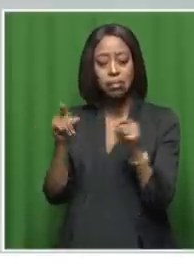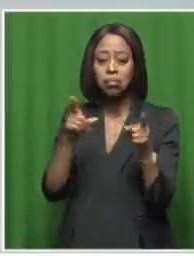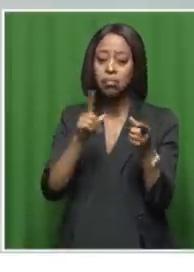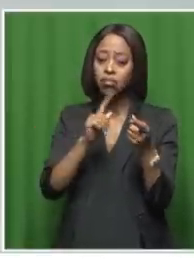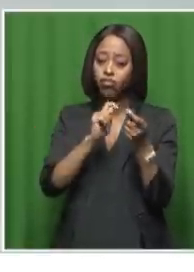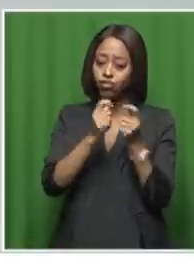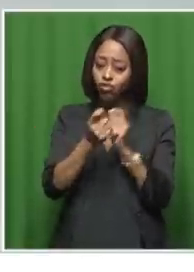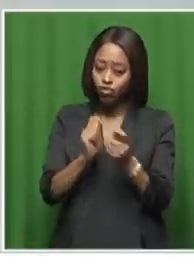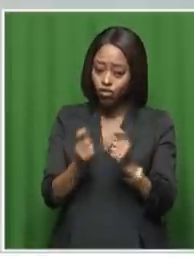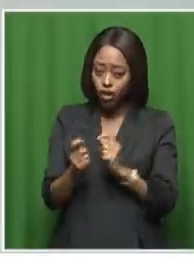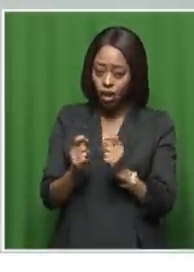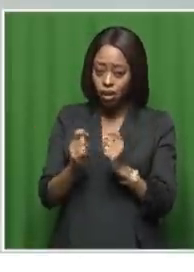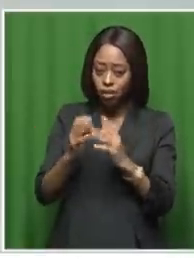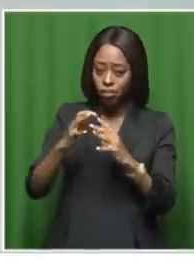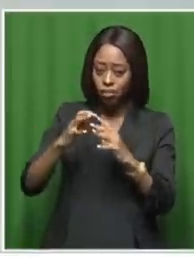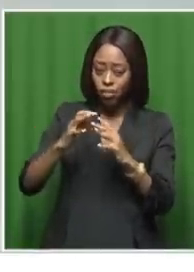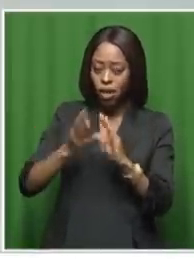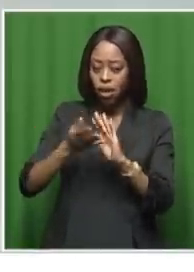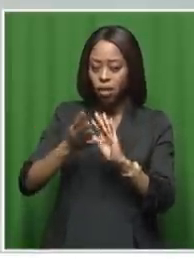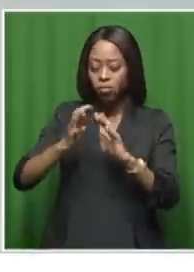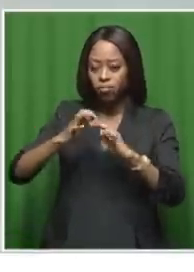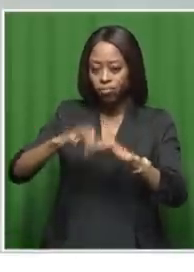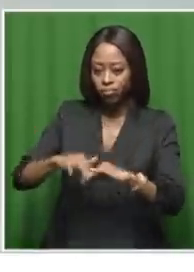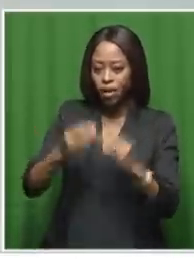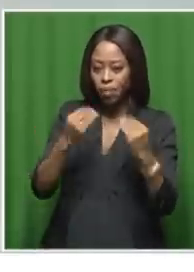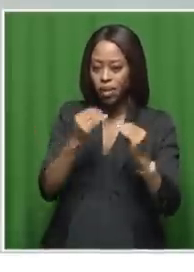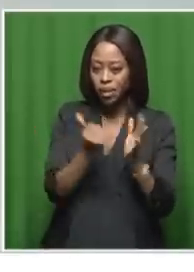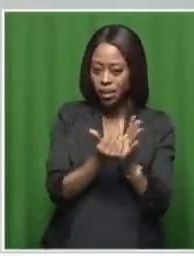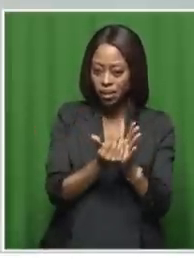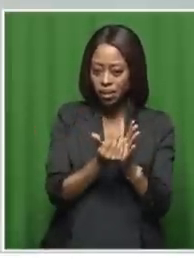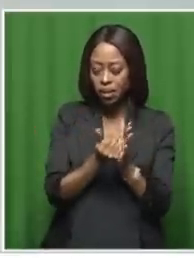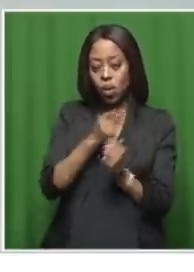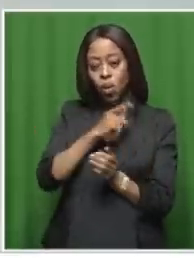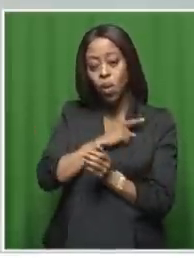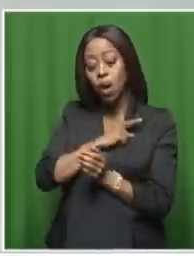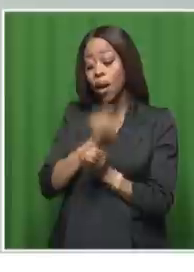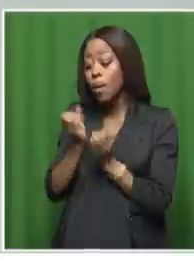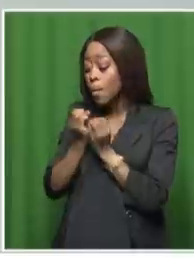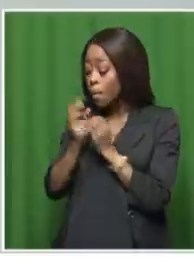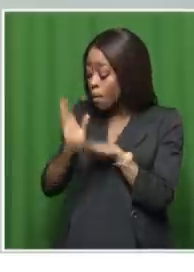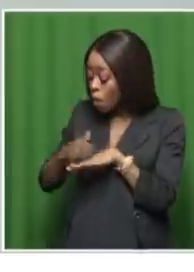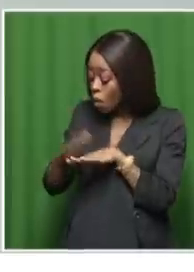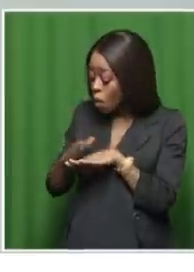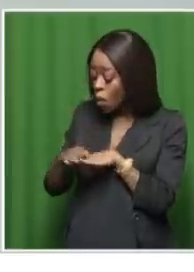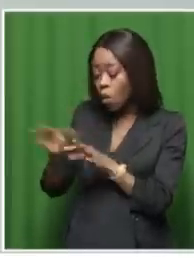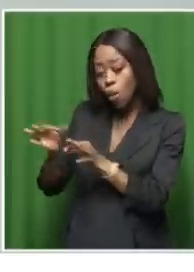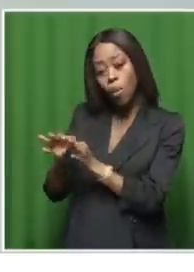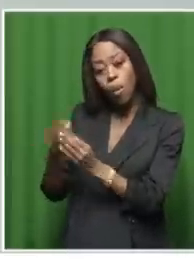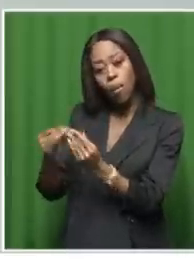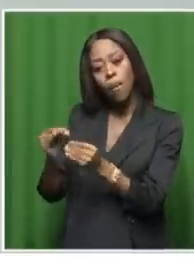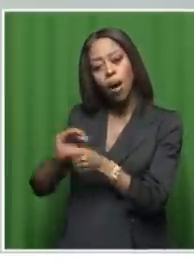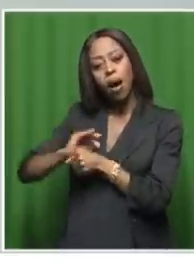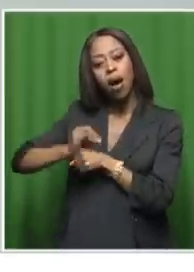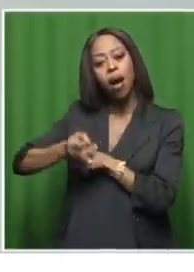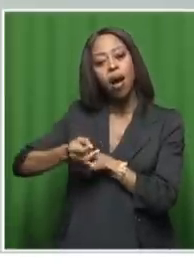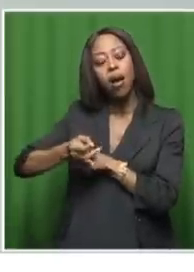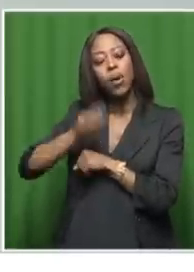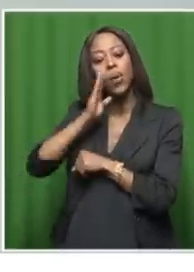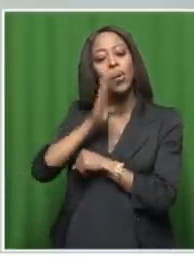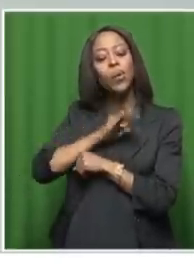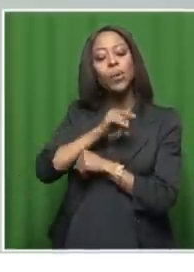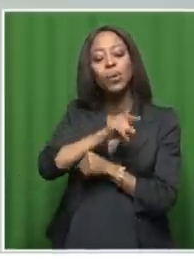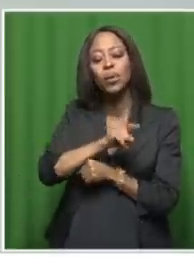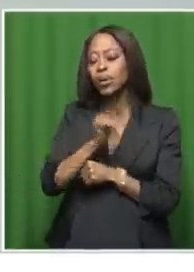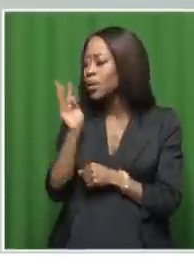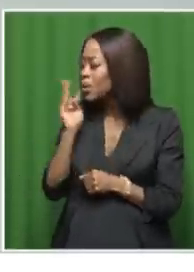the Insolvency Act to provide second chance opportunities for most small enterprises not covered by the Companies Act. Can I get